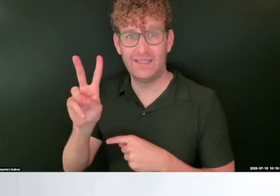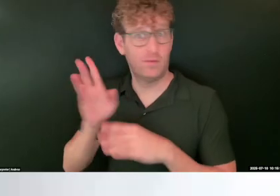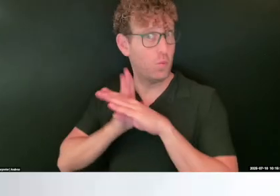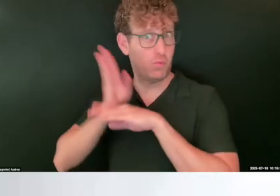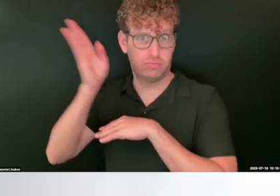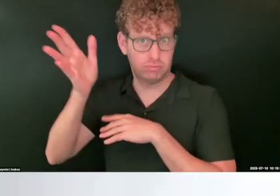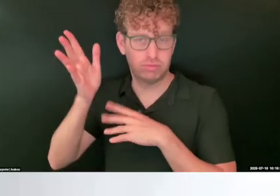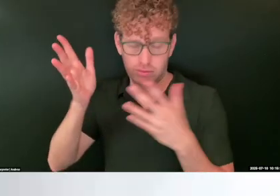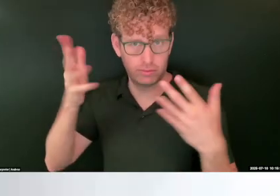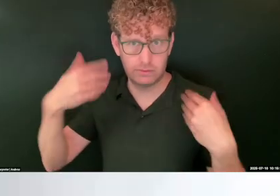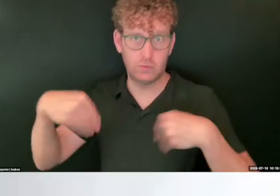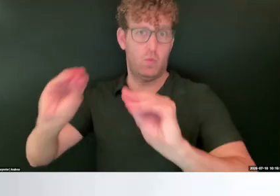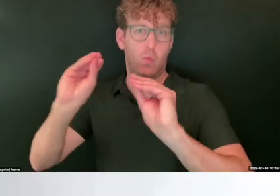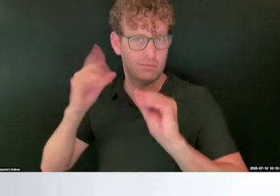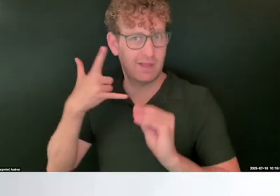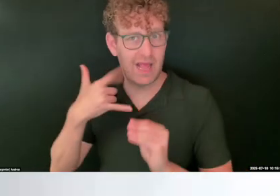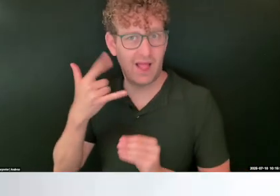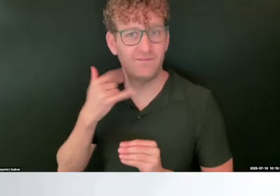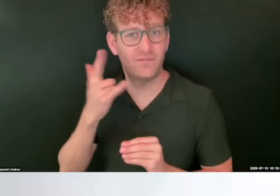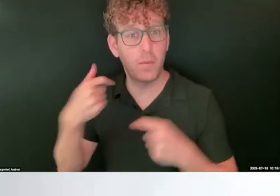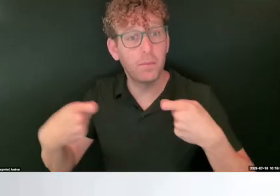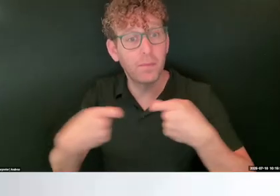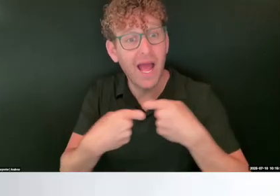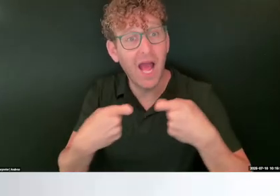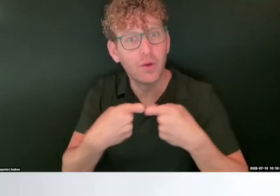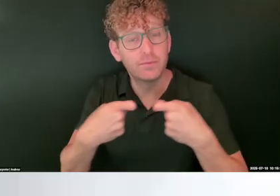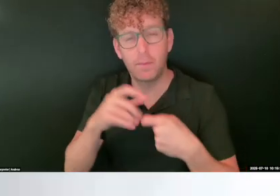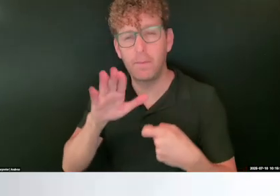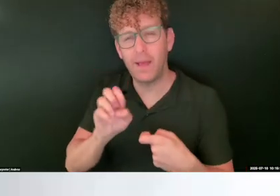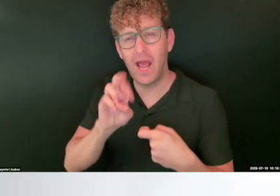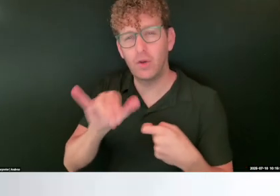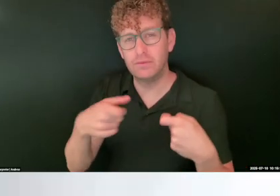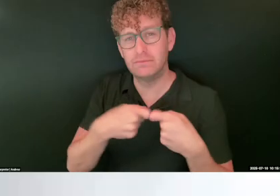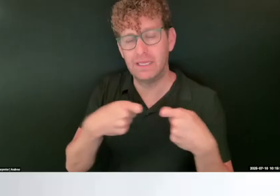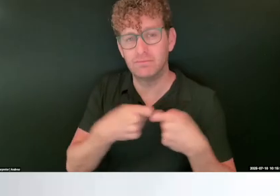electric vehicles making up nearly 76% of that total.